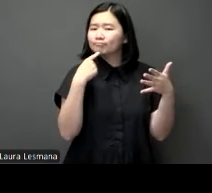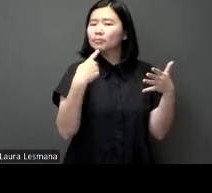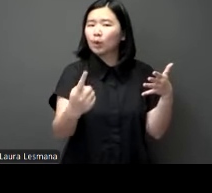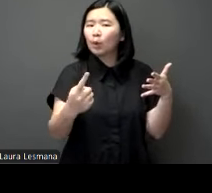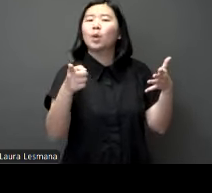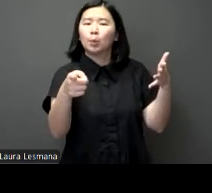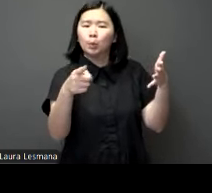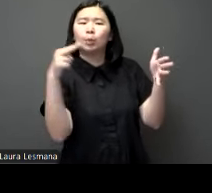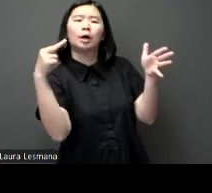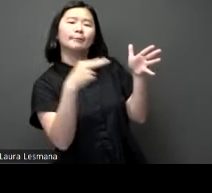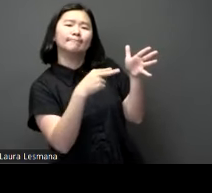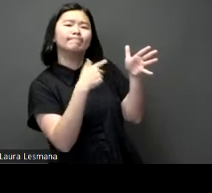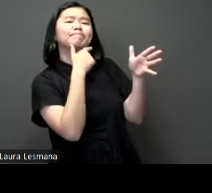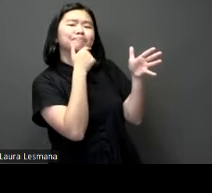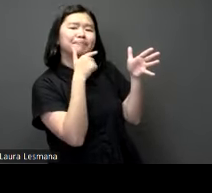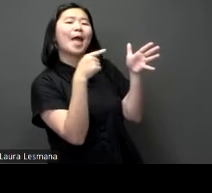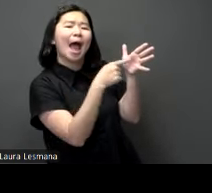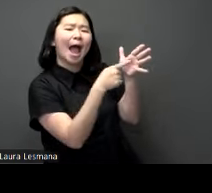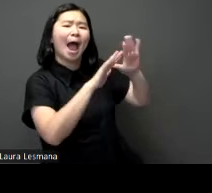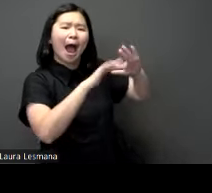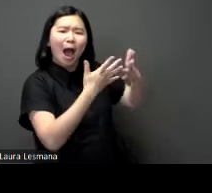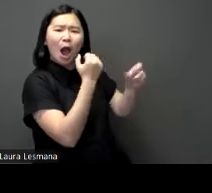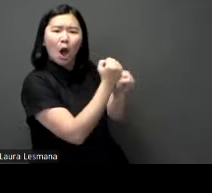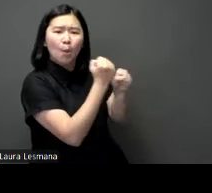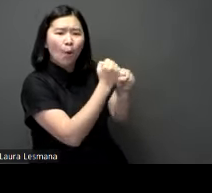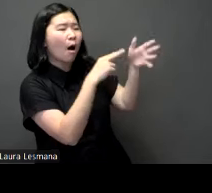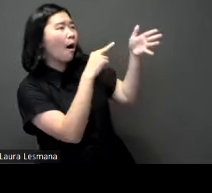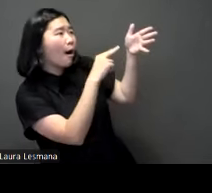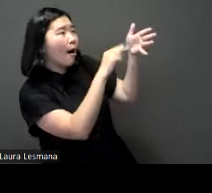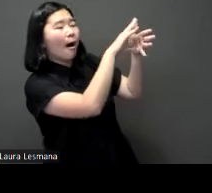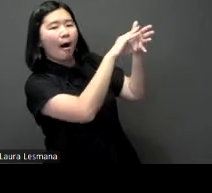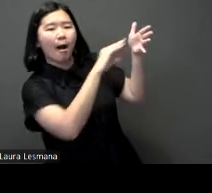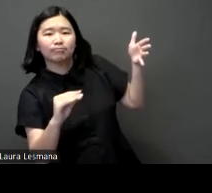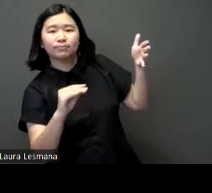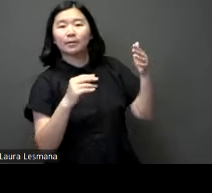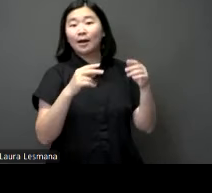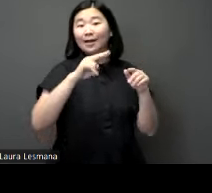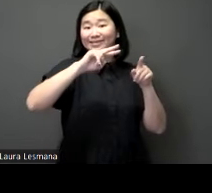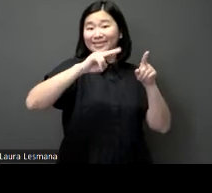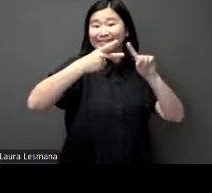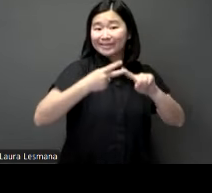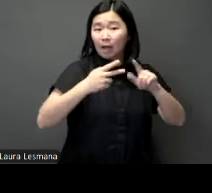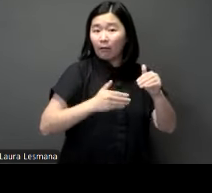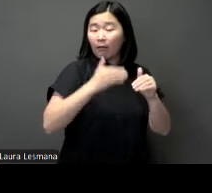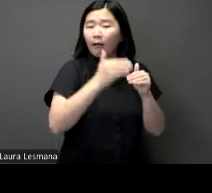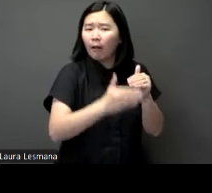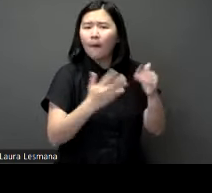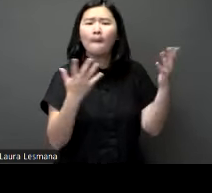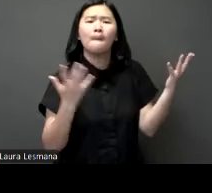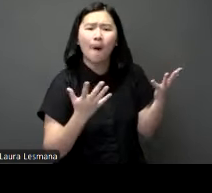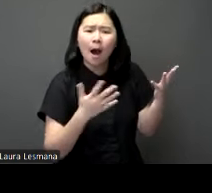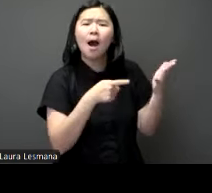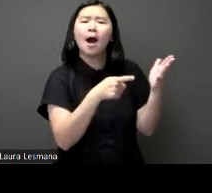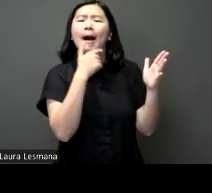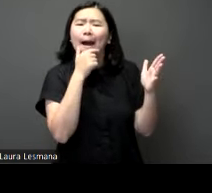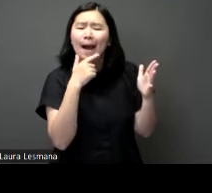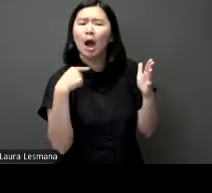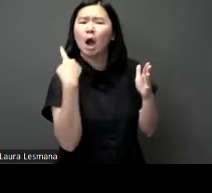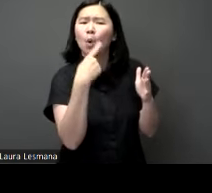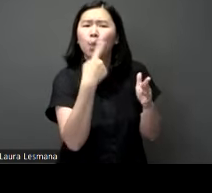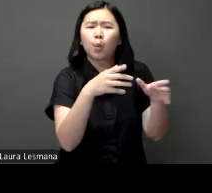left behind? Are there territories that have been exploited? Are there barriers? Do we still have barriers? And that tells us that the